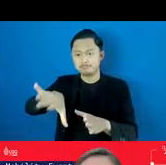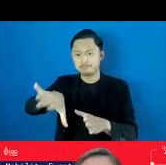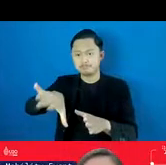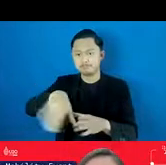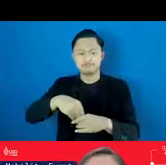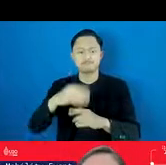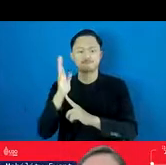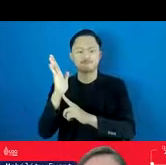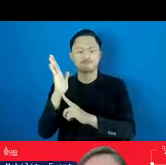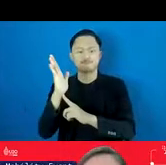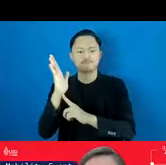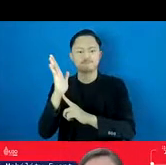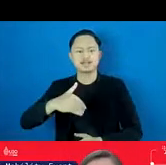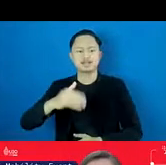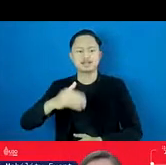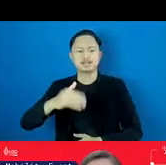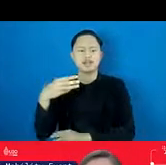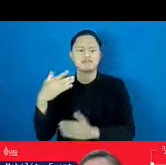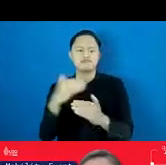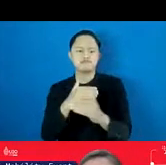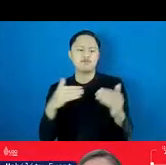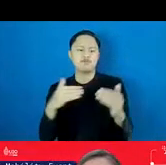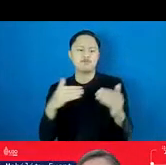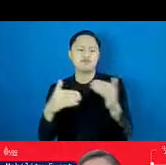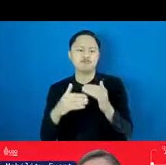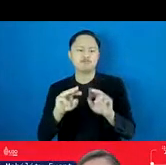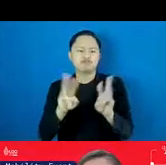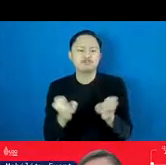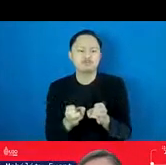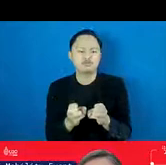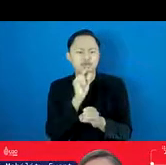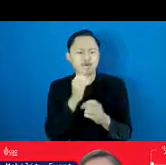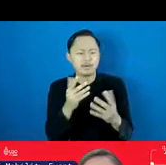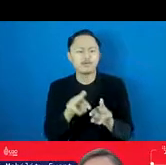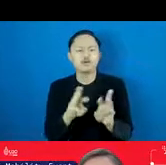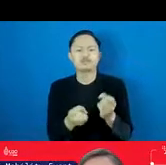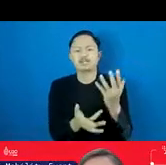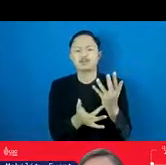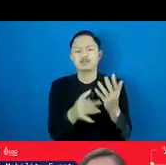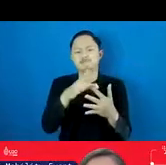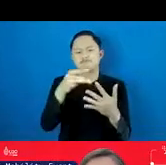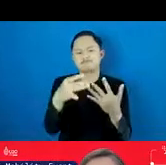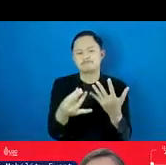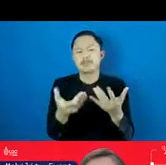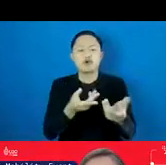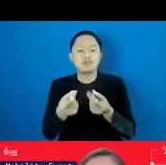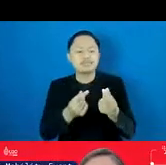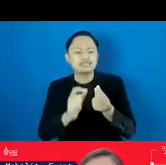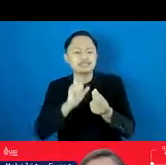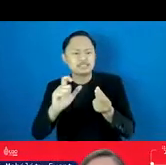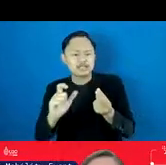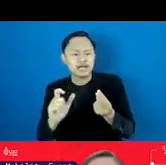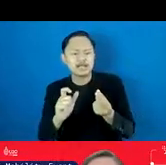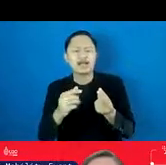to Jakarta E-Mobility Workshop Day 3, Workshop on Technology Selection and Business Model for Electric Buses